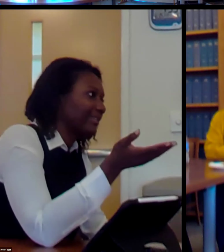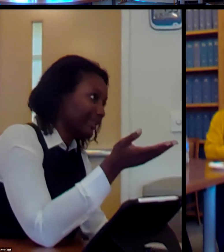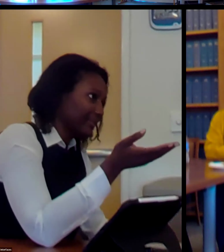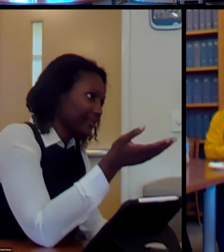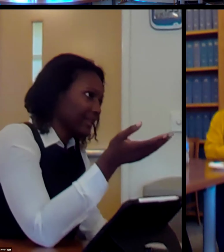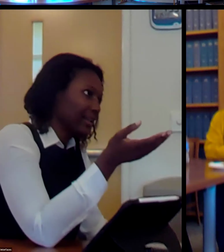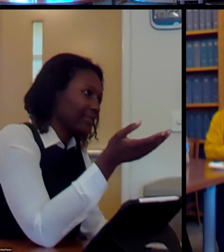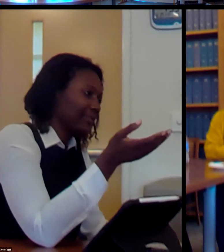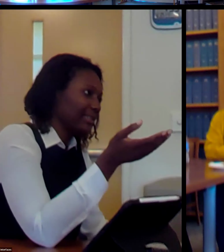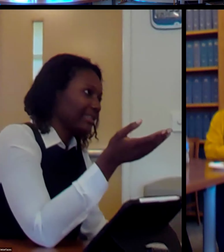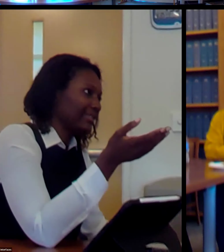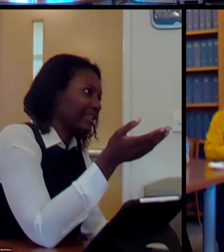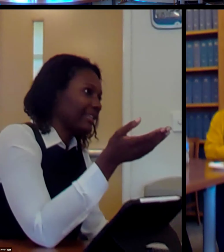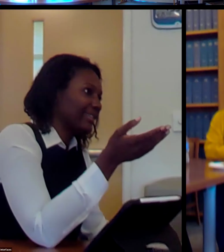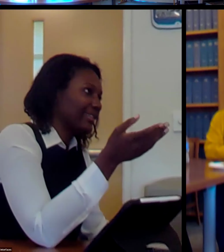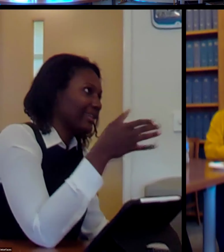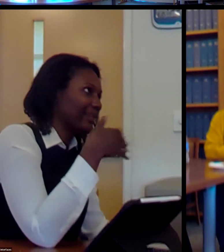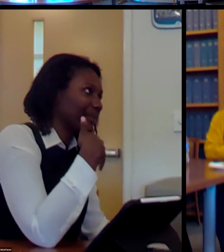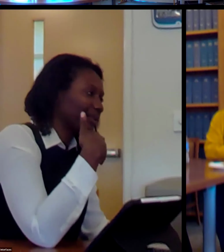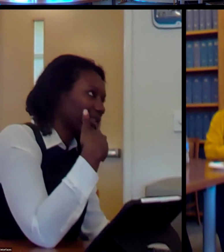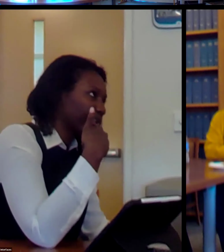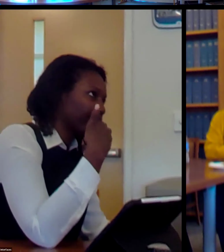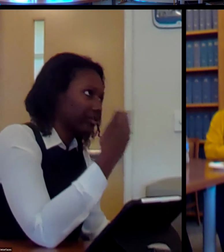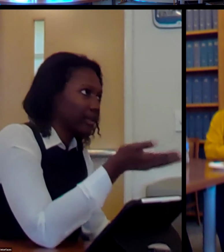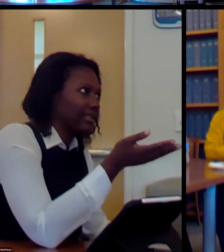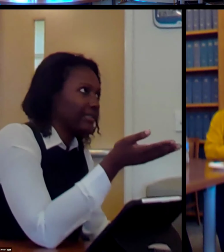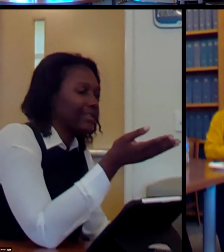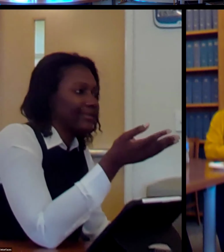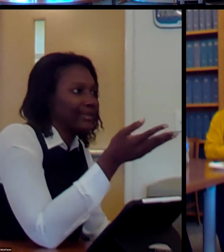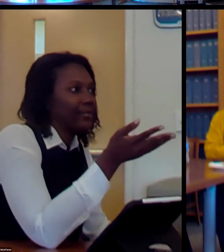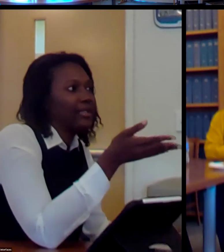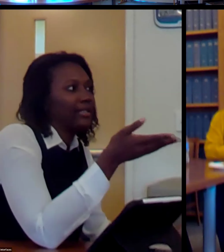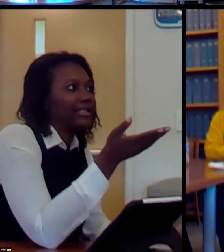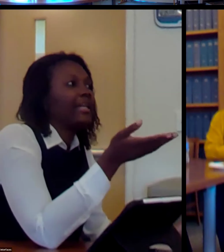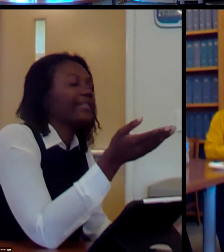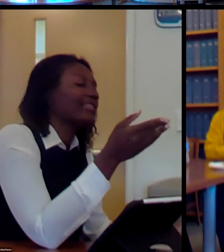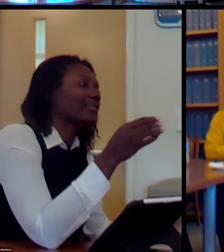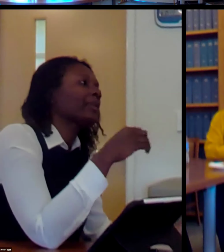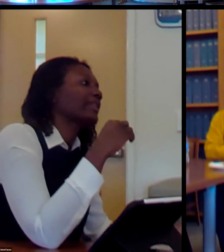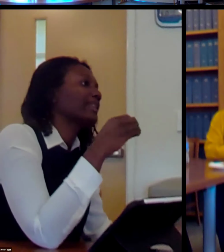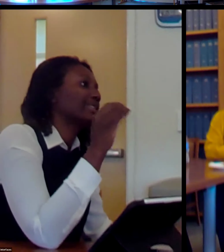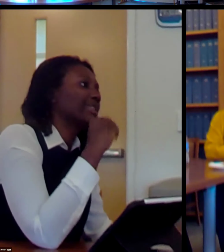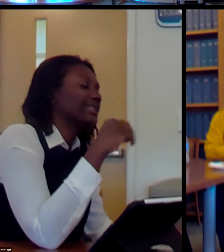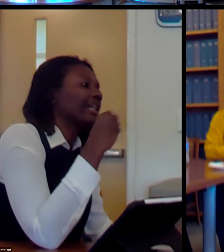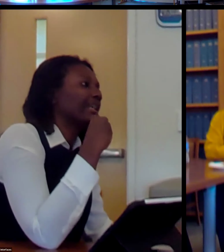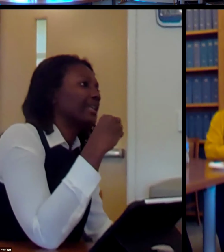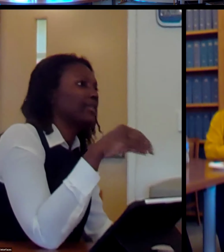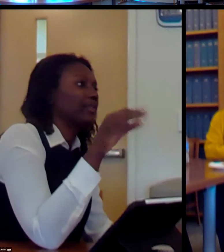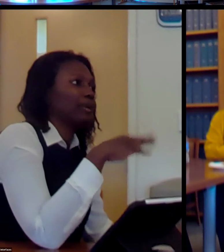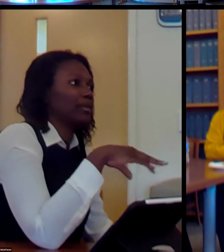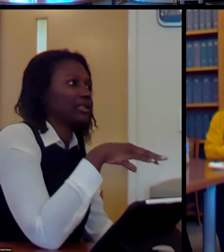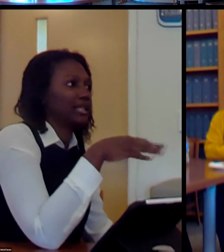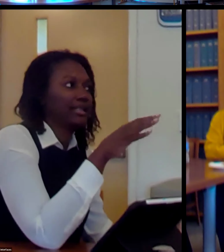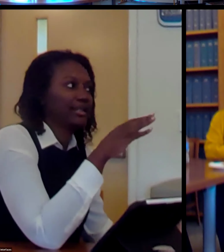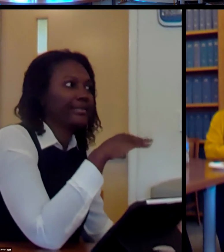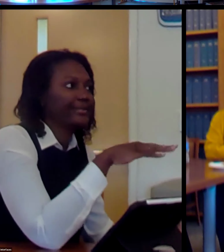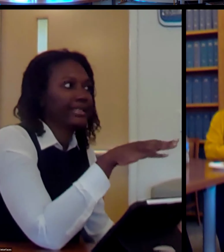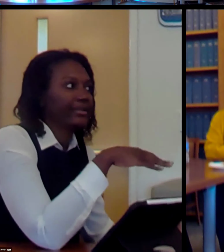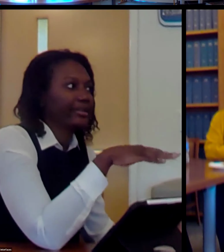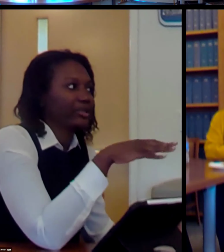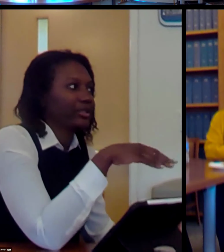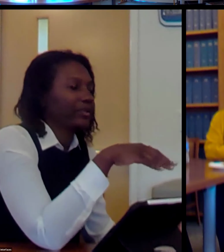that you like give. And so then like people are like drawn to them, like what you're saying, and then they're more likely to like cite it, even if you published